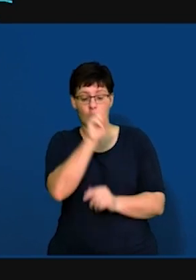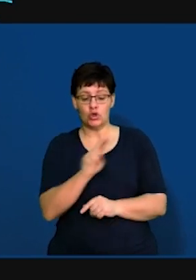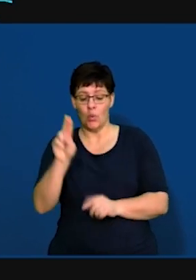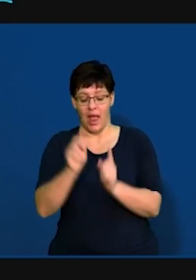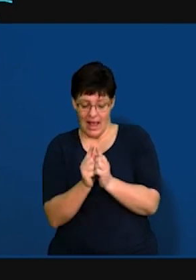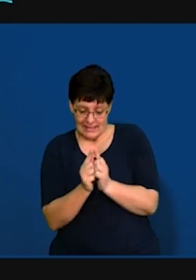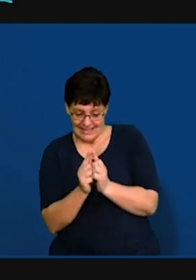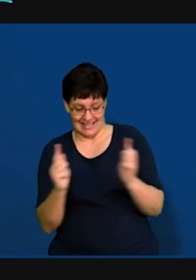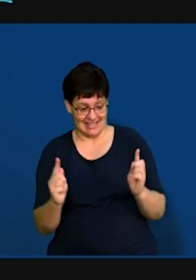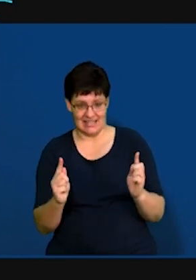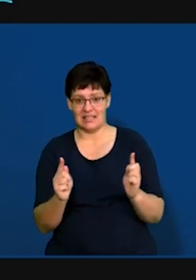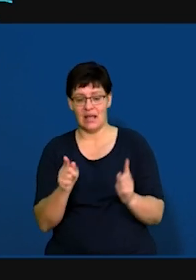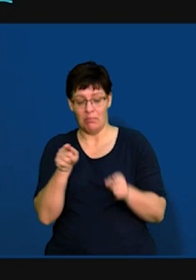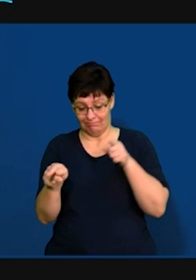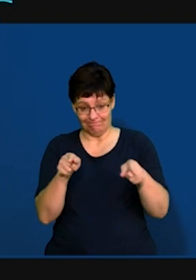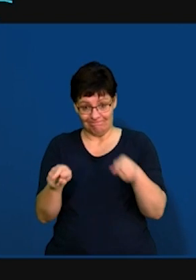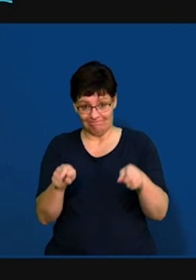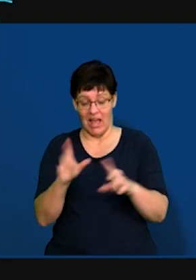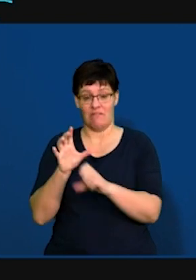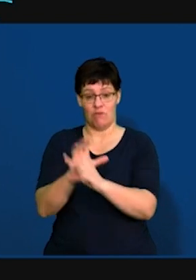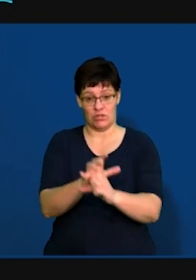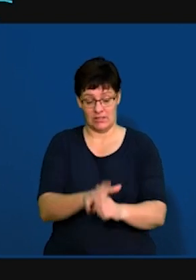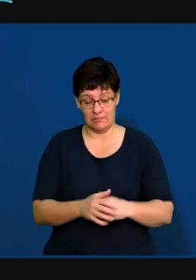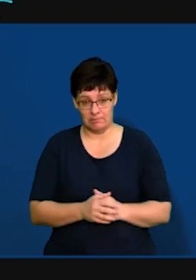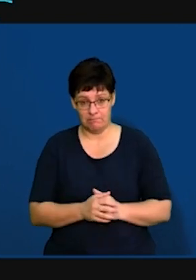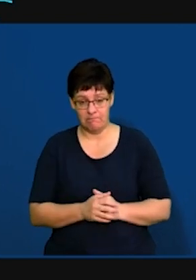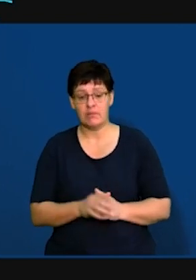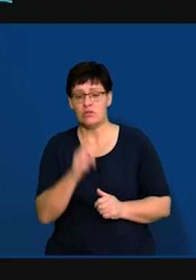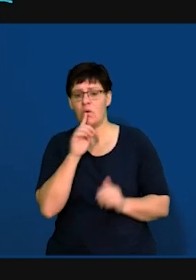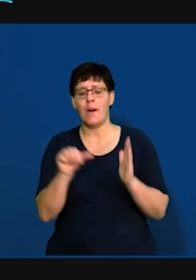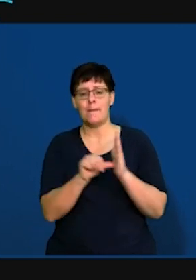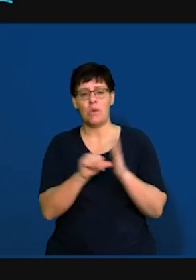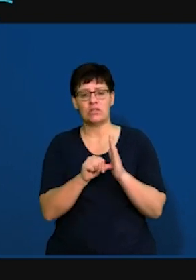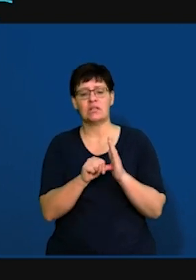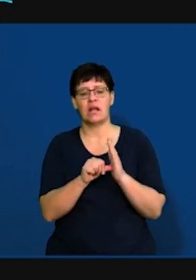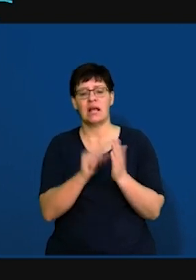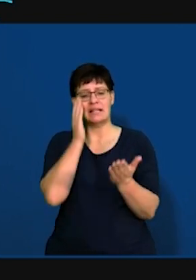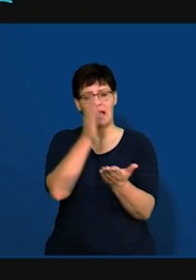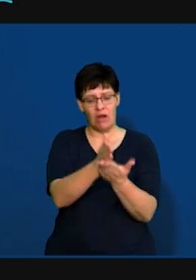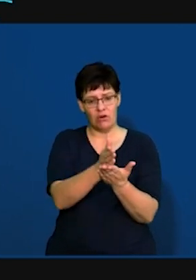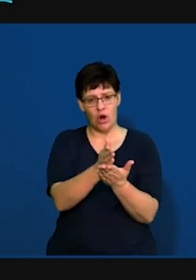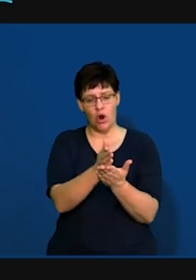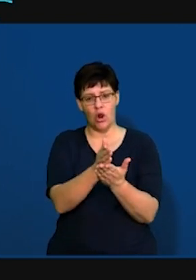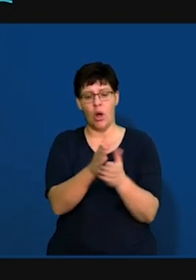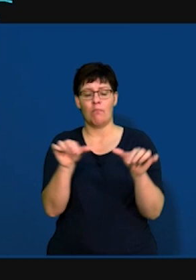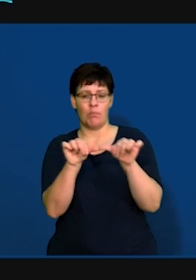between those charges and the electrostatic force, right? So the key words, directly proportional, inversely proportional, but do not forget